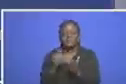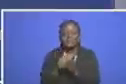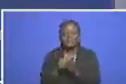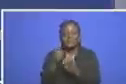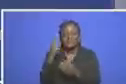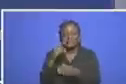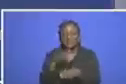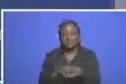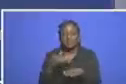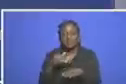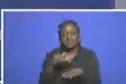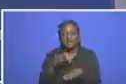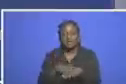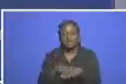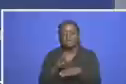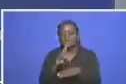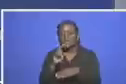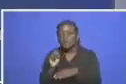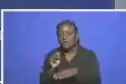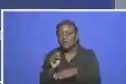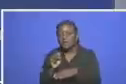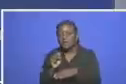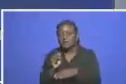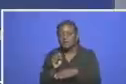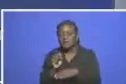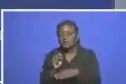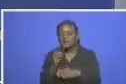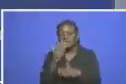sanctions against Cuba to be discontinued.